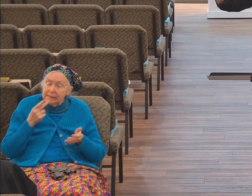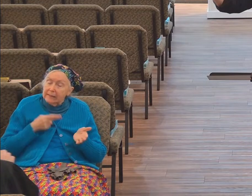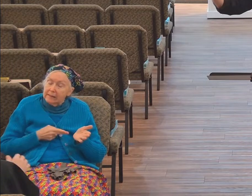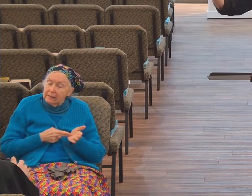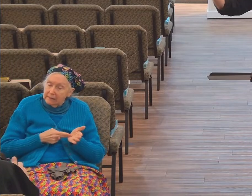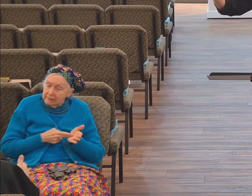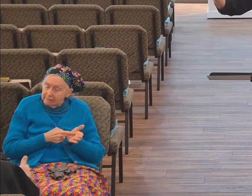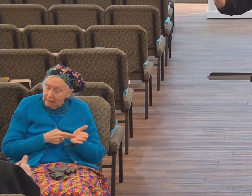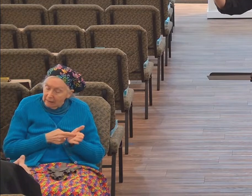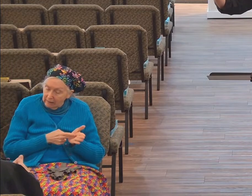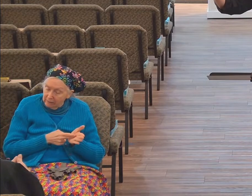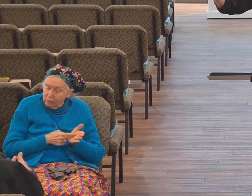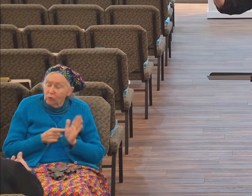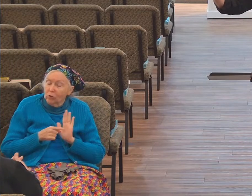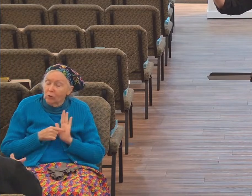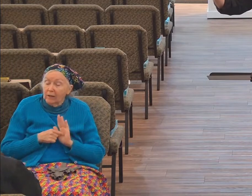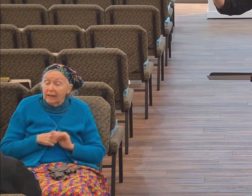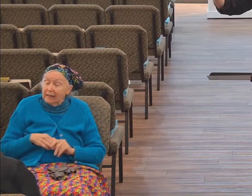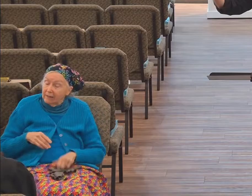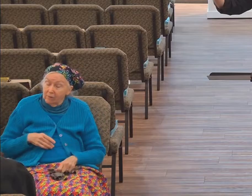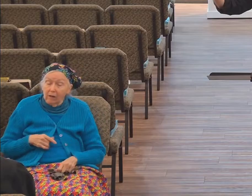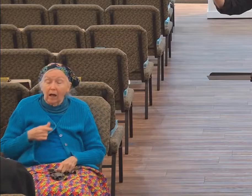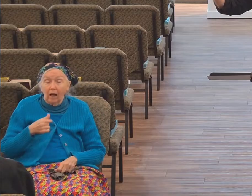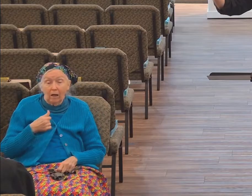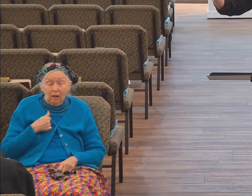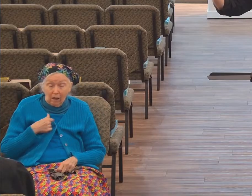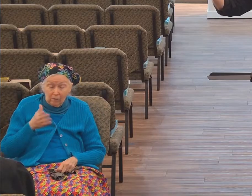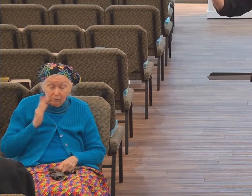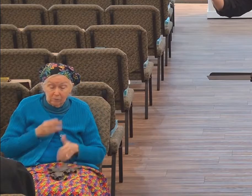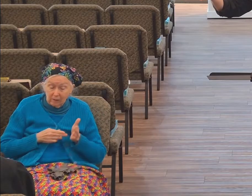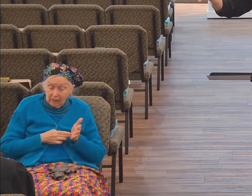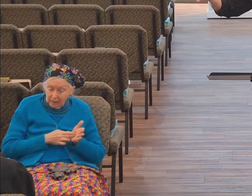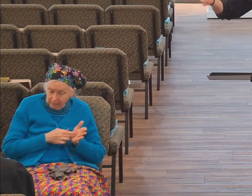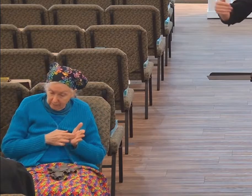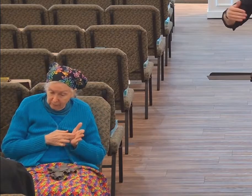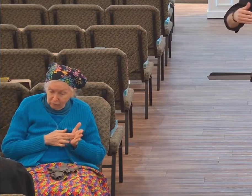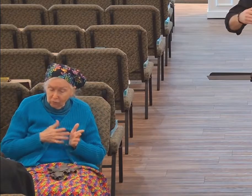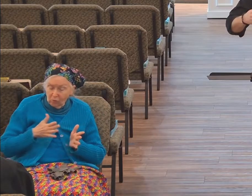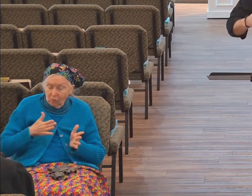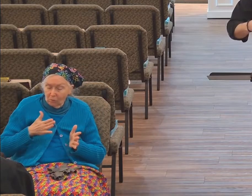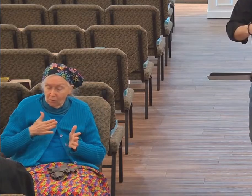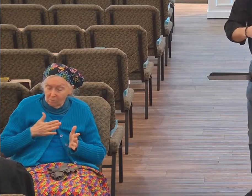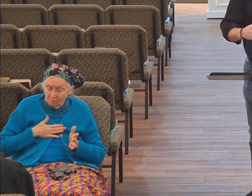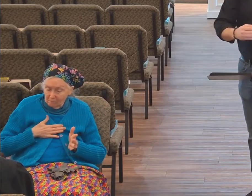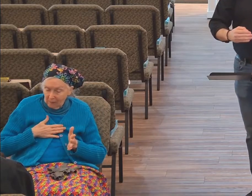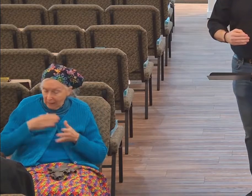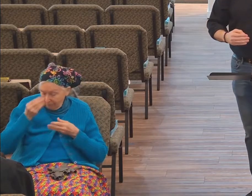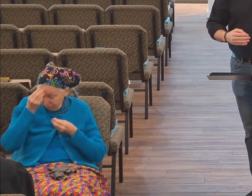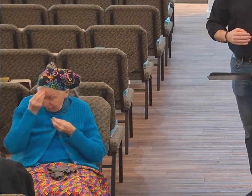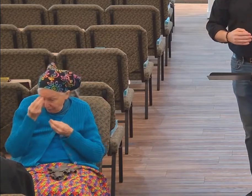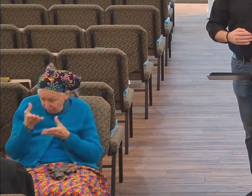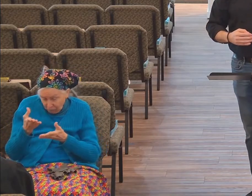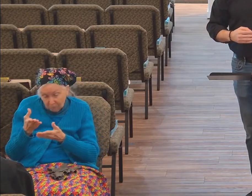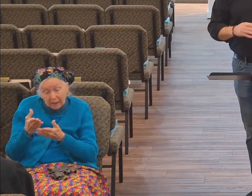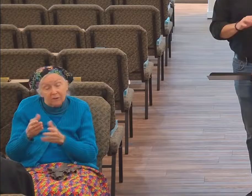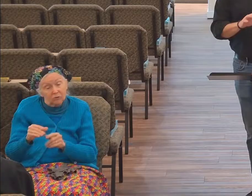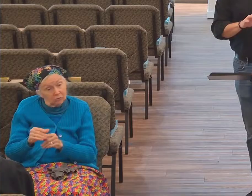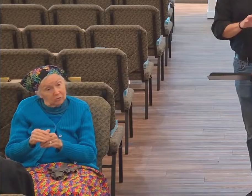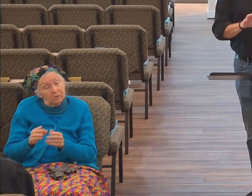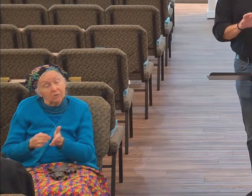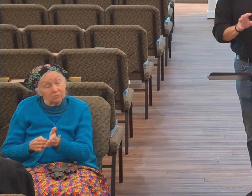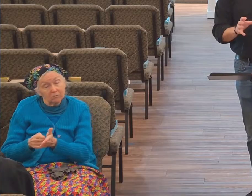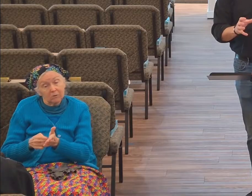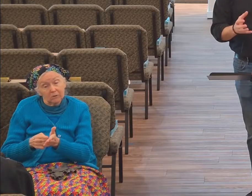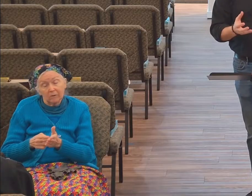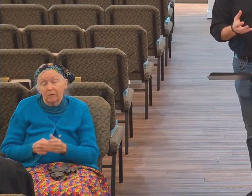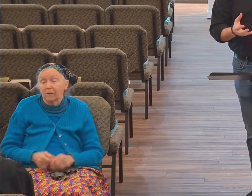The message, what they're saying. Okay, this is important. Now, he's laying this out because we talked about this earlier. It